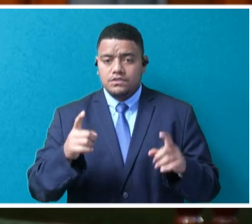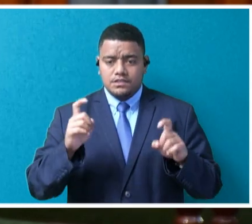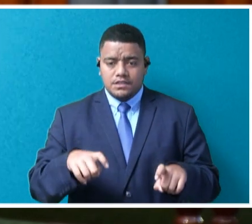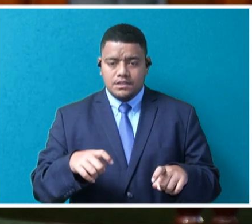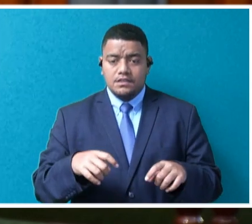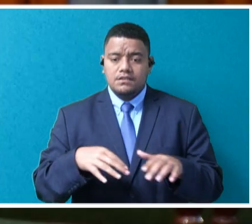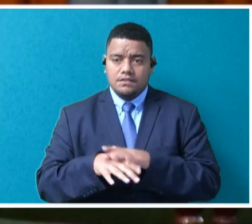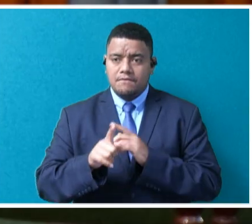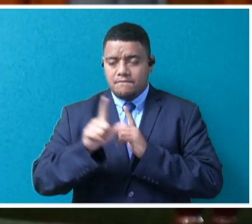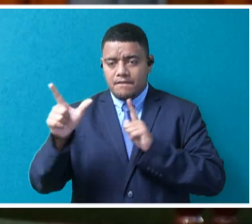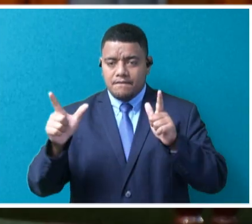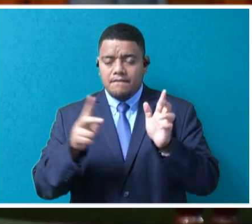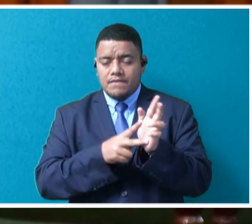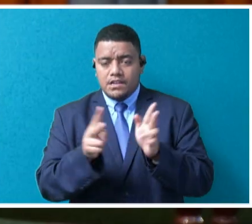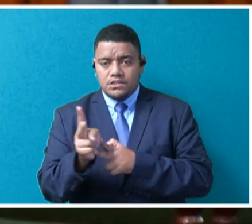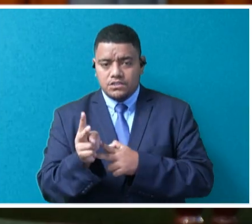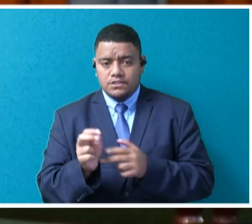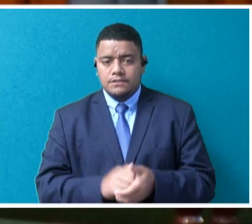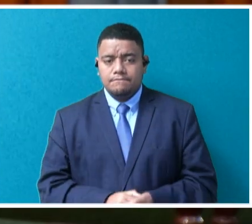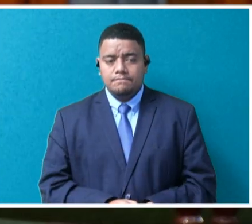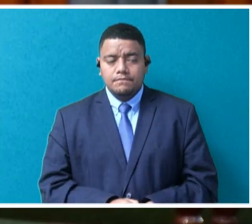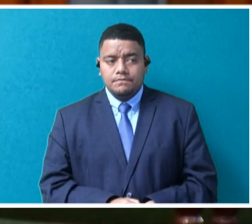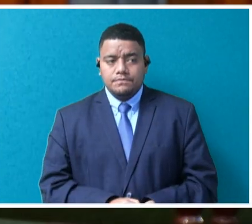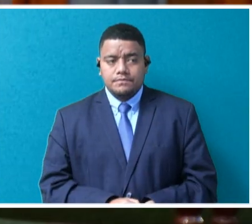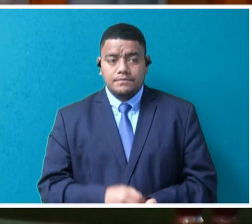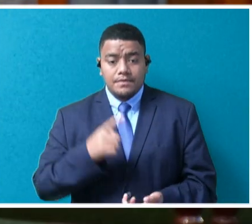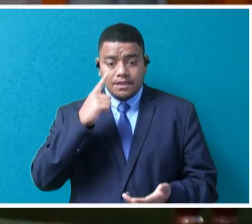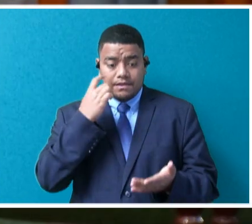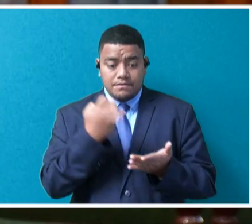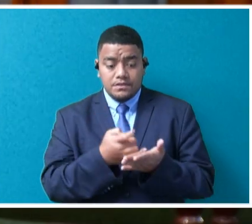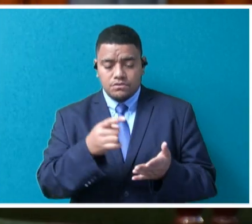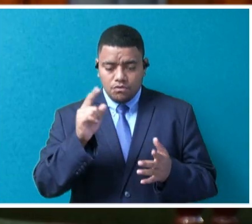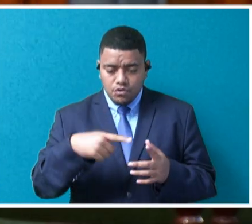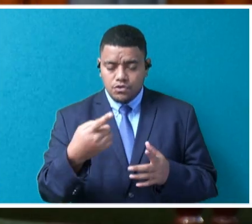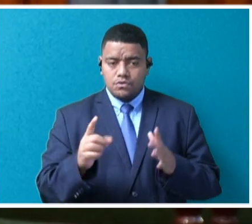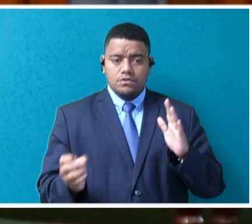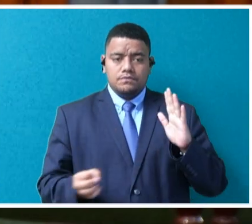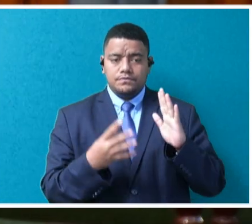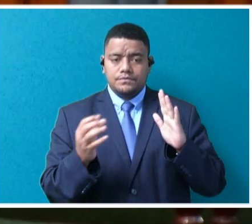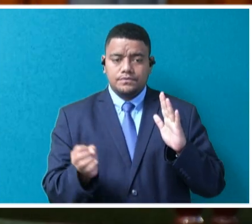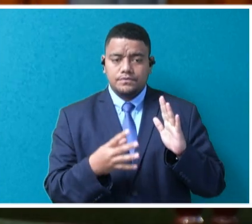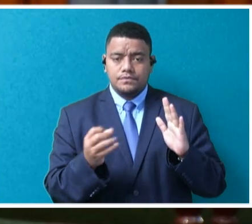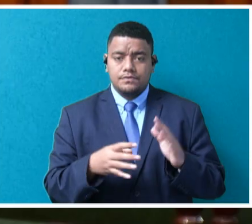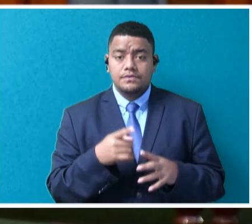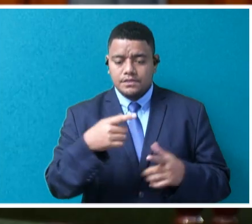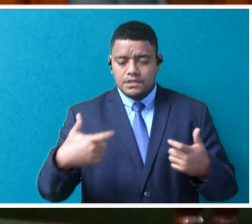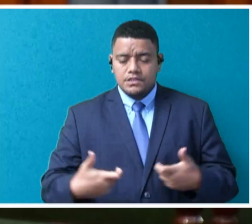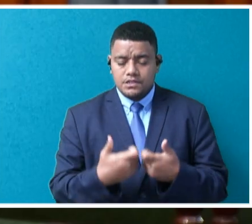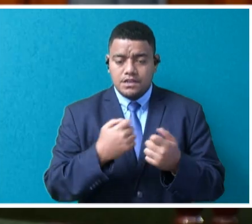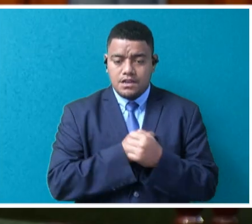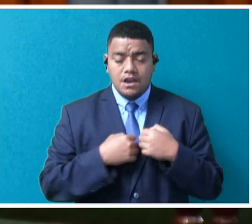urban centers. Mr. Speaker, sir, evidence continues to highlight the persistent challenges faced by